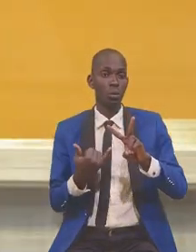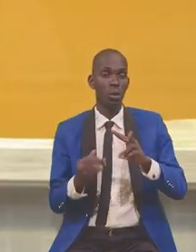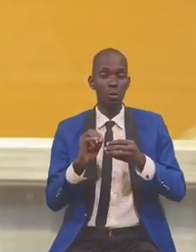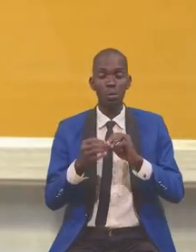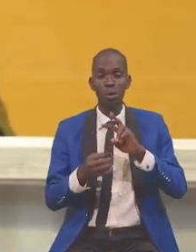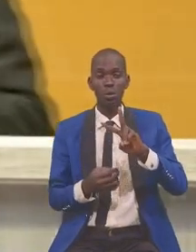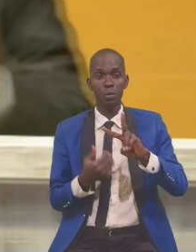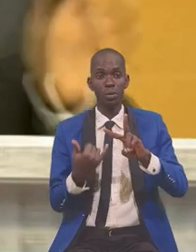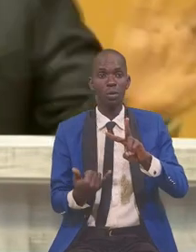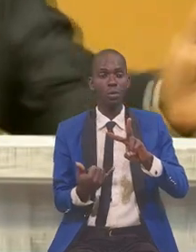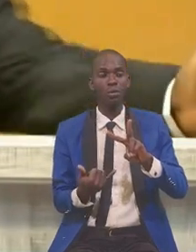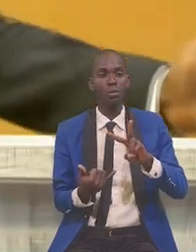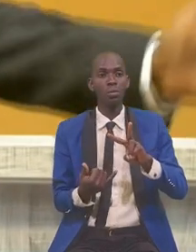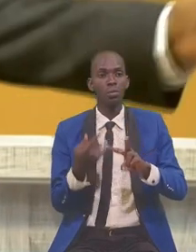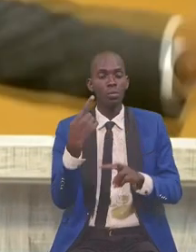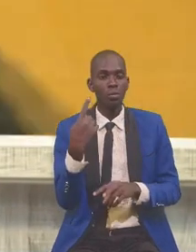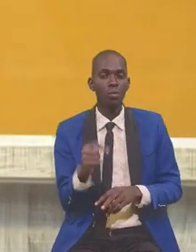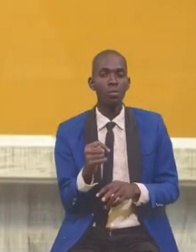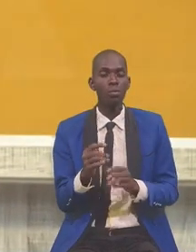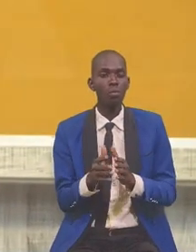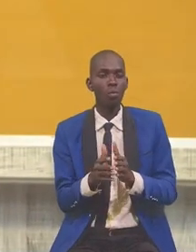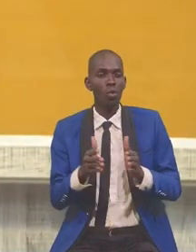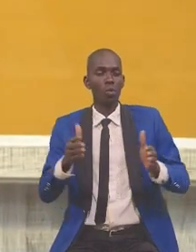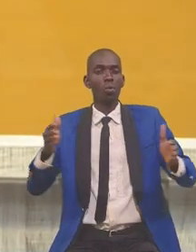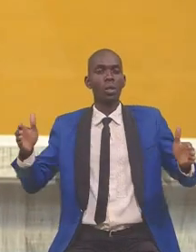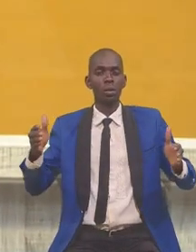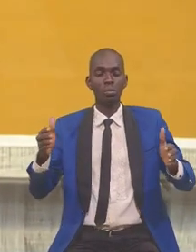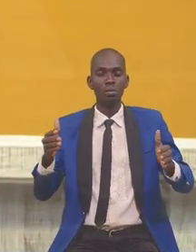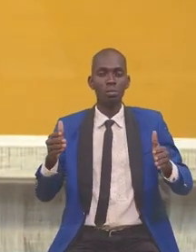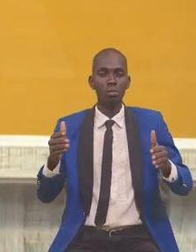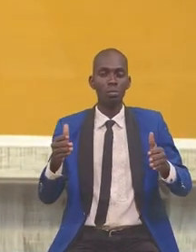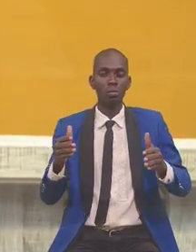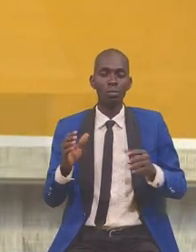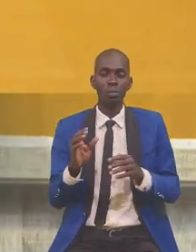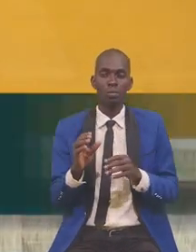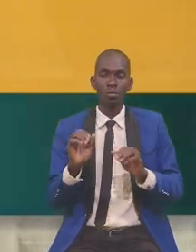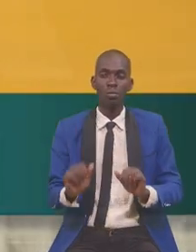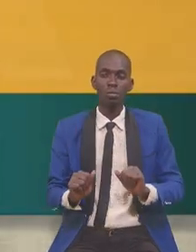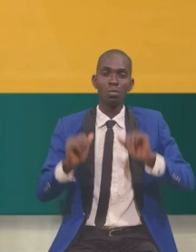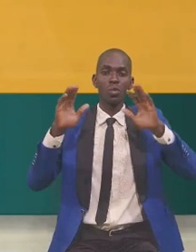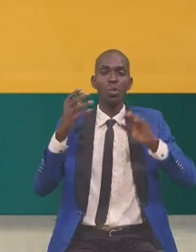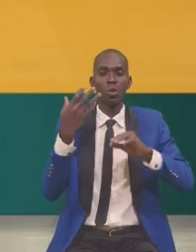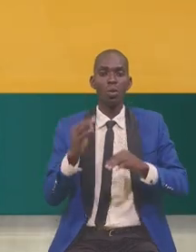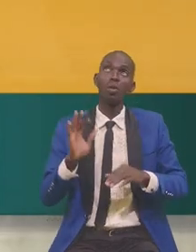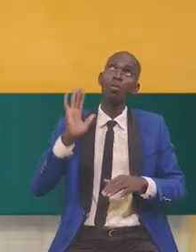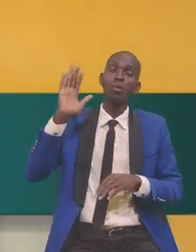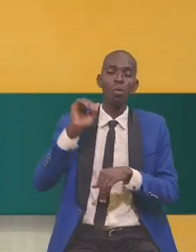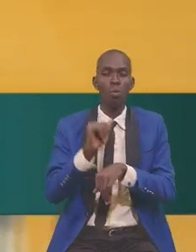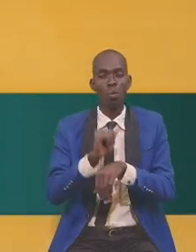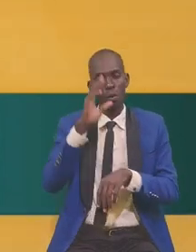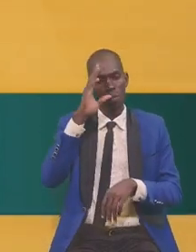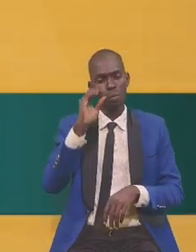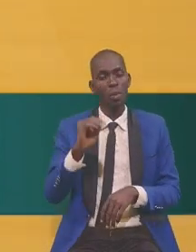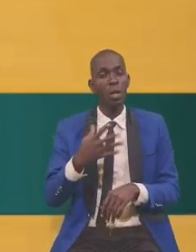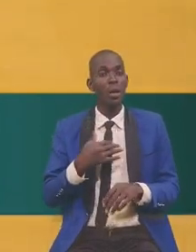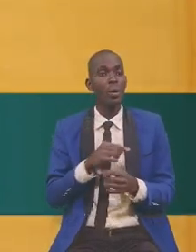two, we're looking at the widening consecration of his workmen. Where his workmen? And